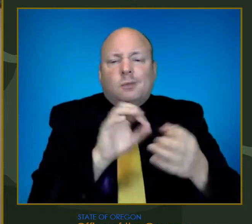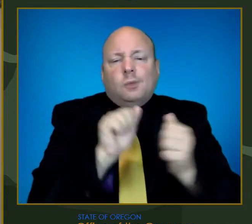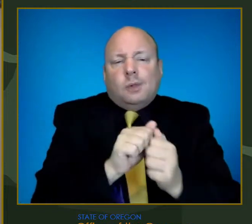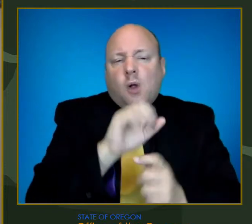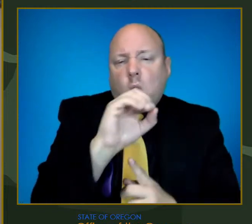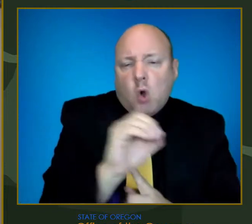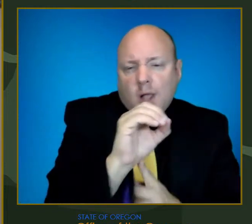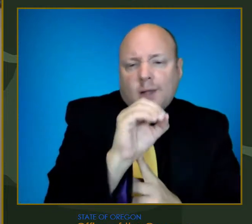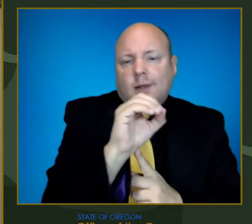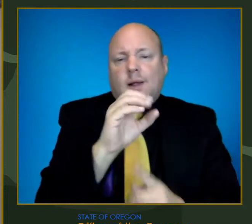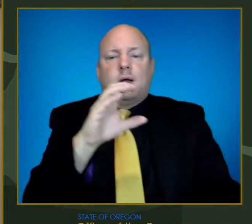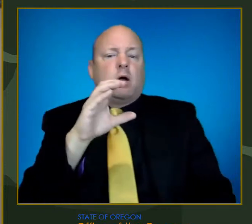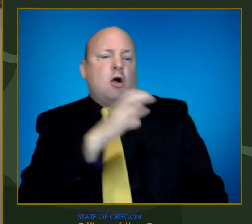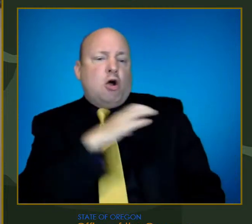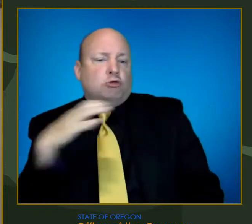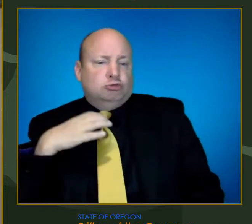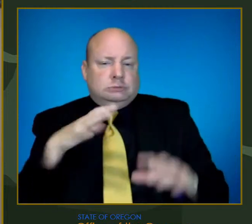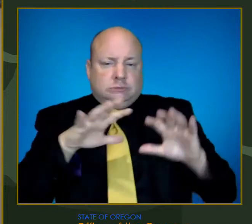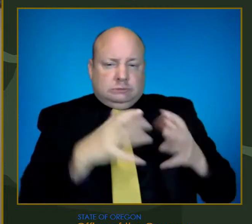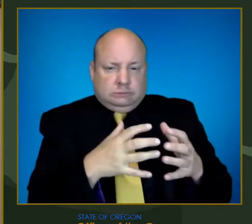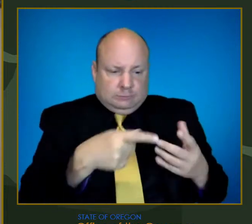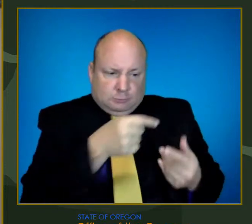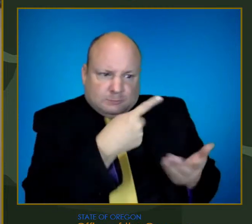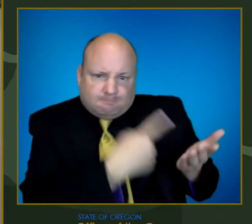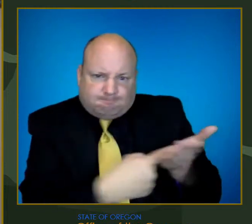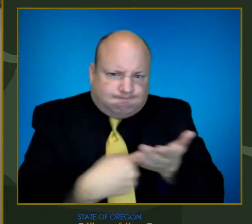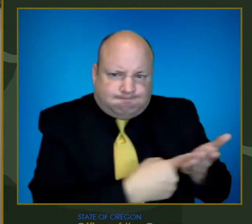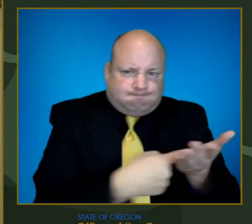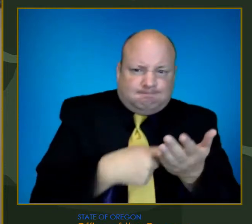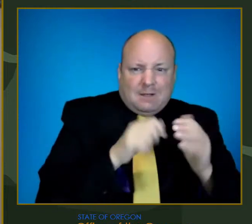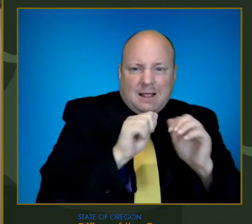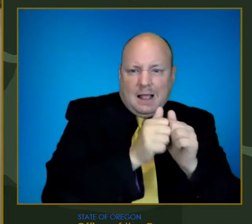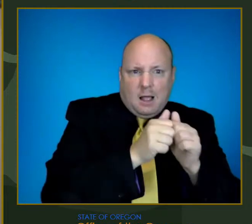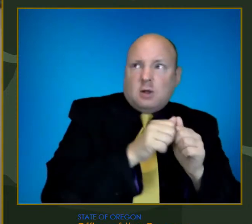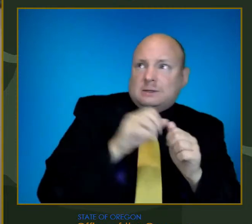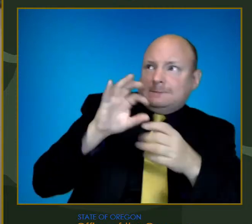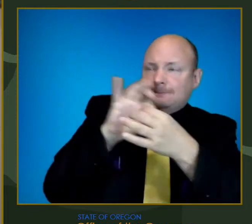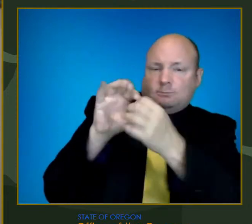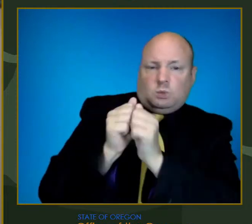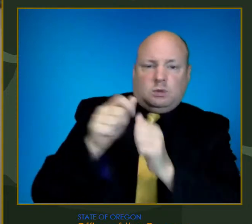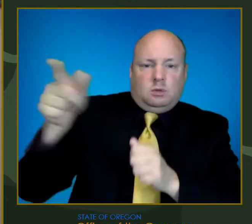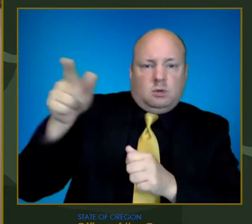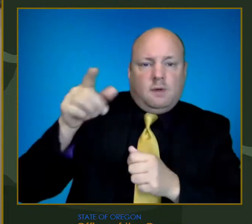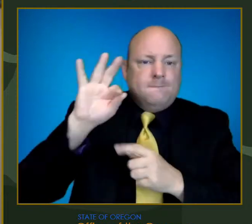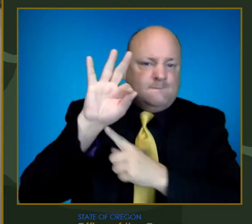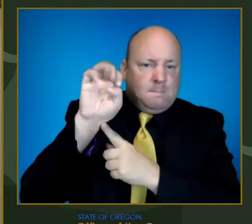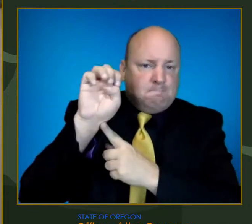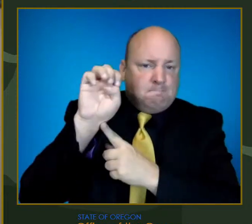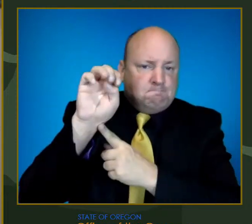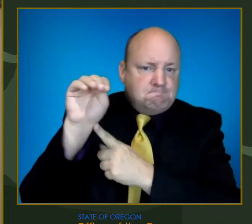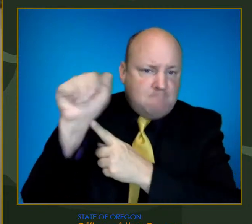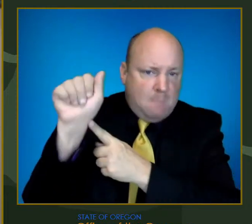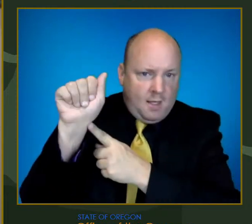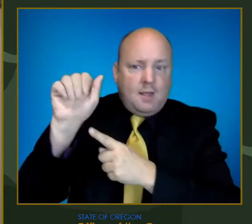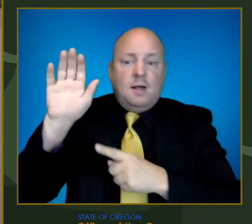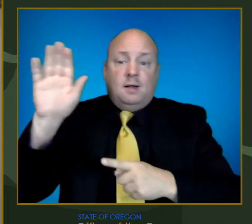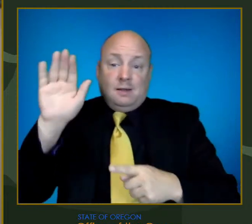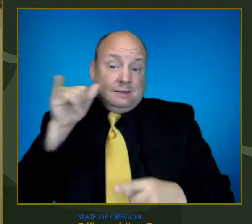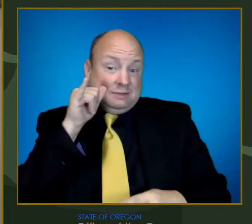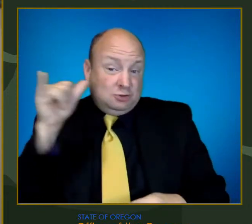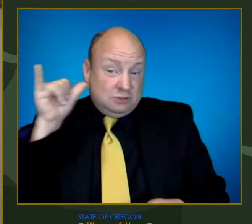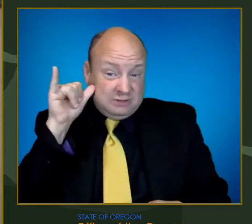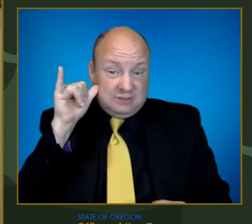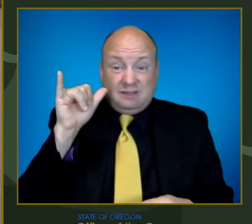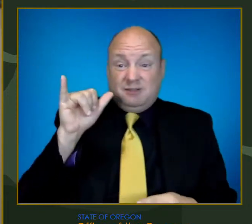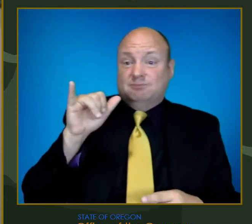delegation to secure FEMA assistance. Yesterday, I had the opportunity to speak directly to Administrator Criswell about